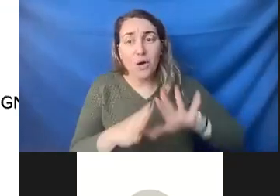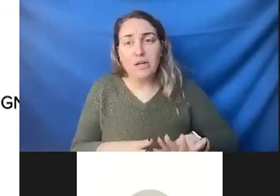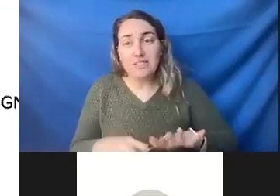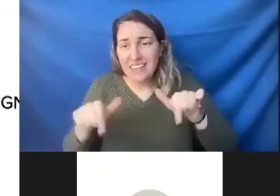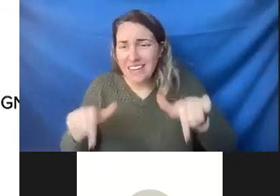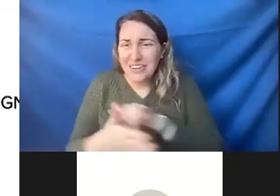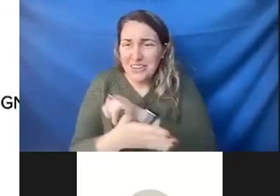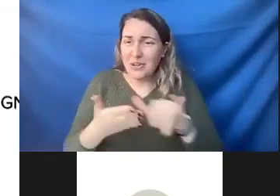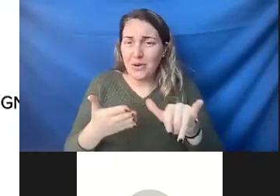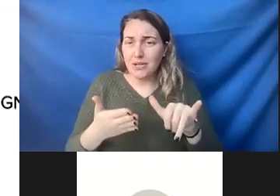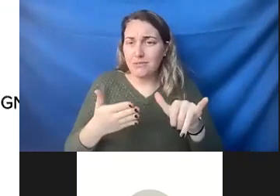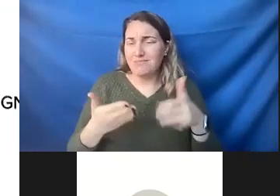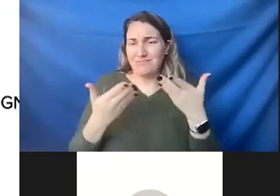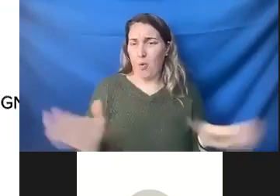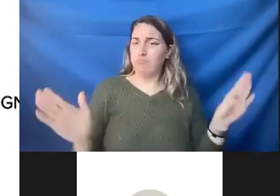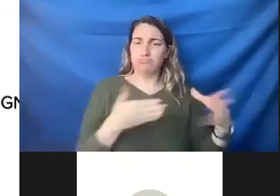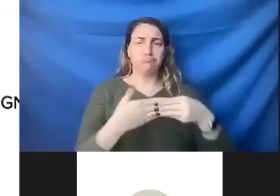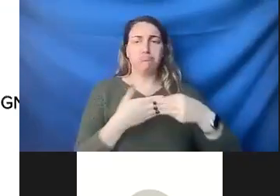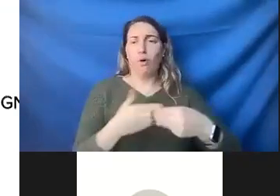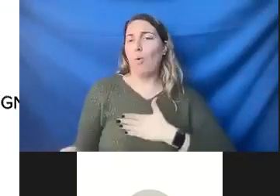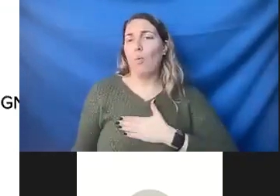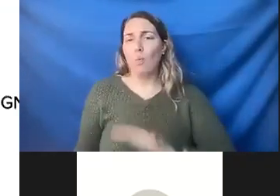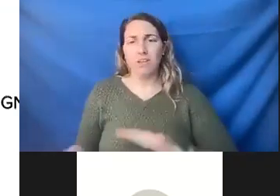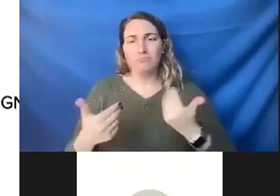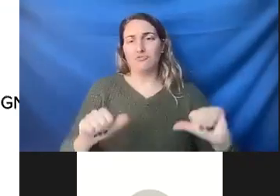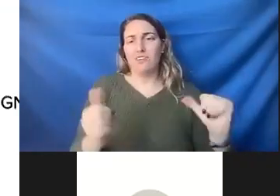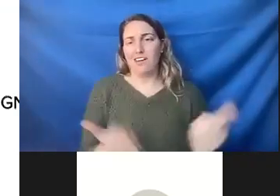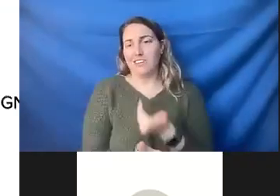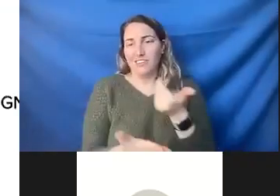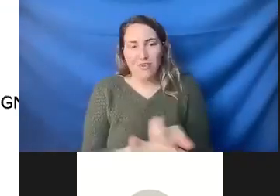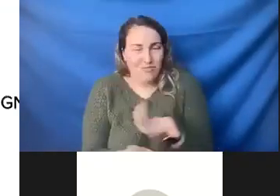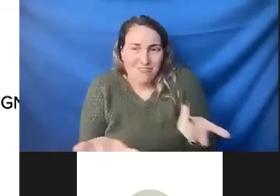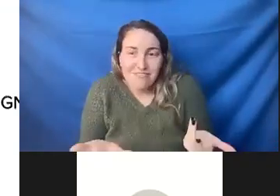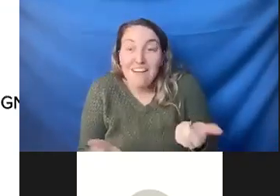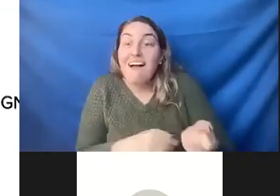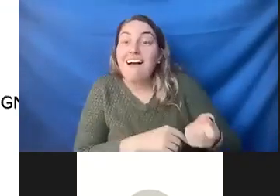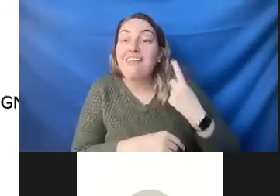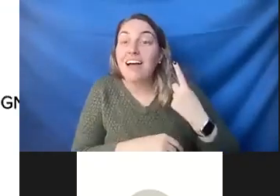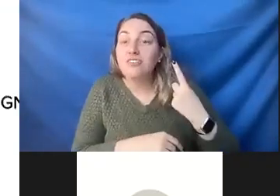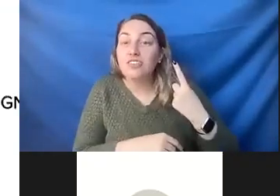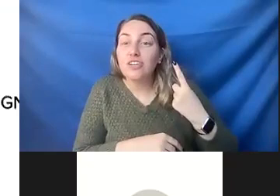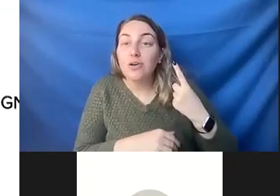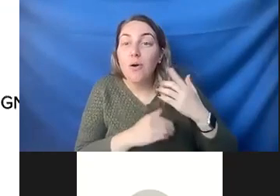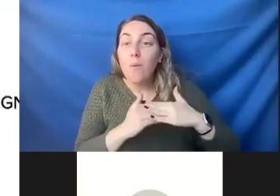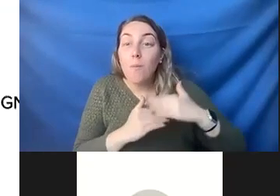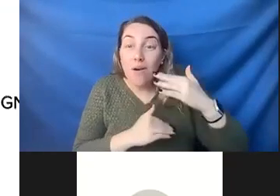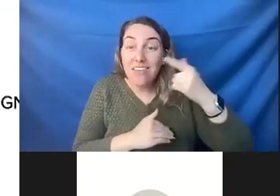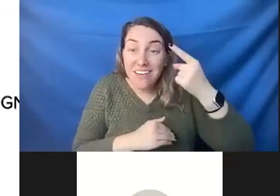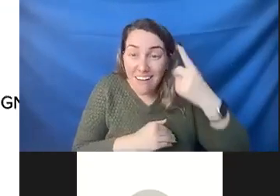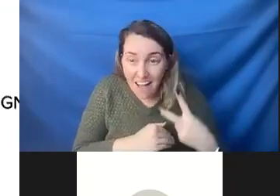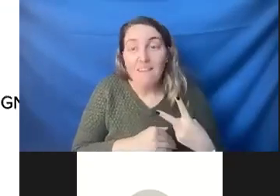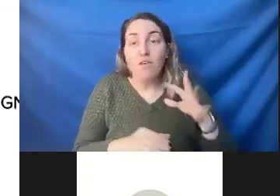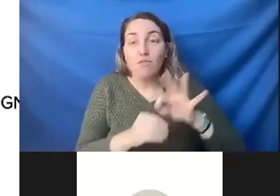are open and willing to do new things. We saw that last year where more than half of the voters who turned out in the